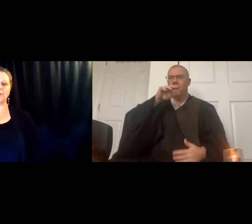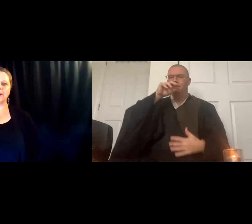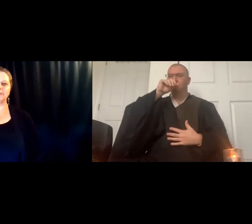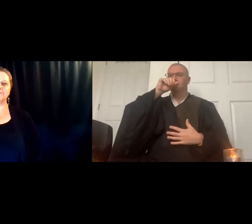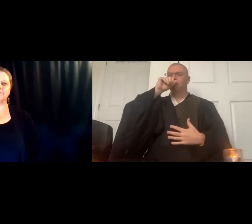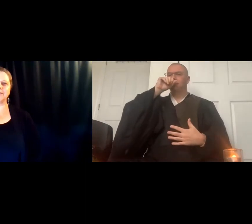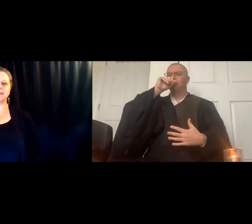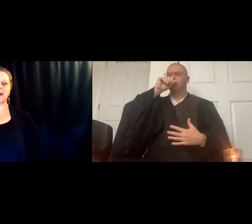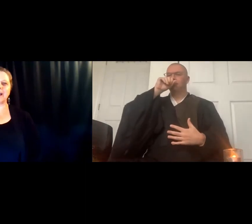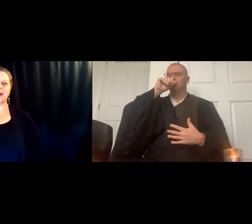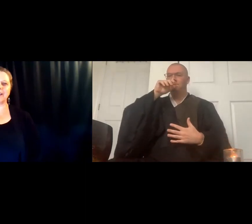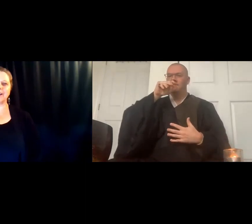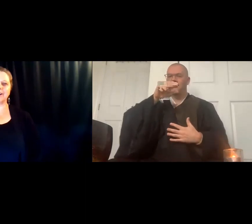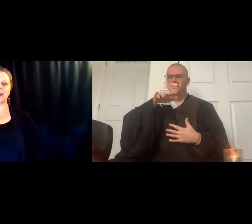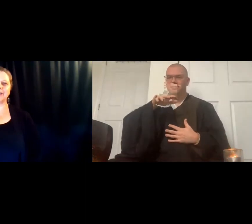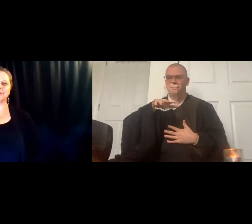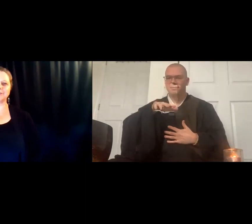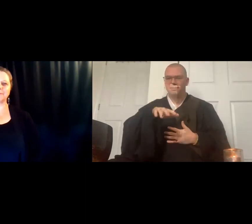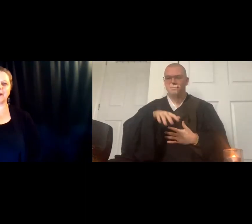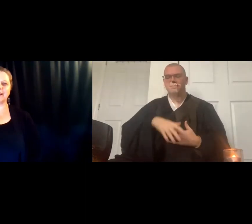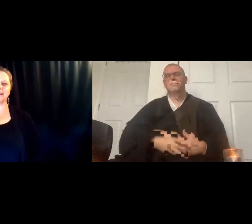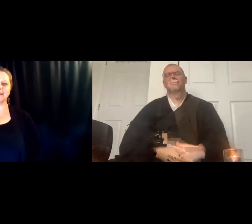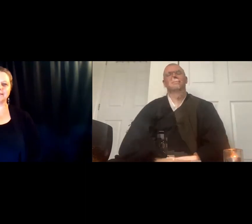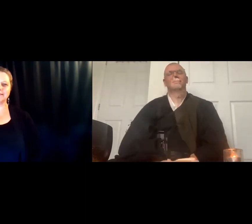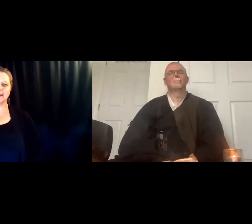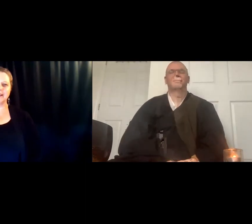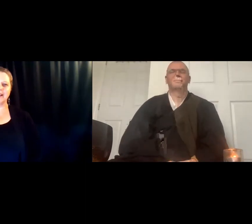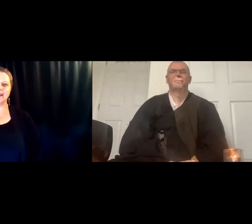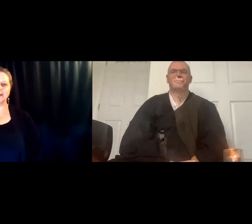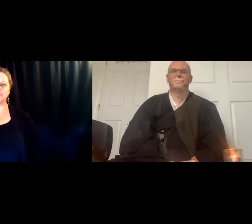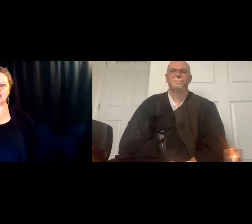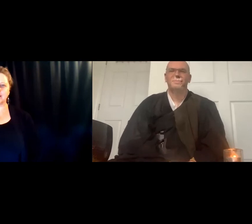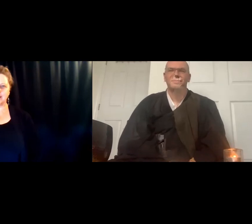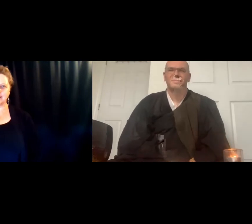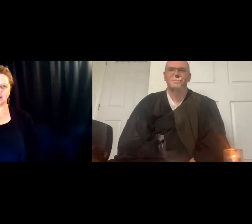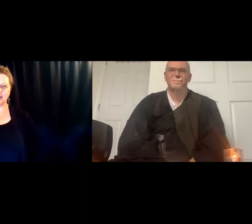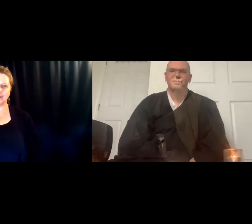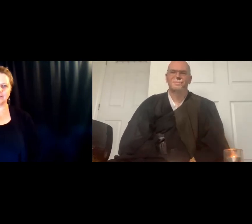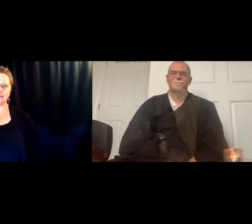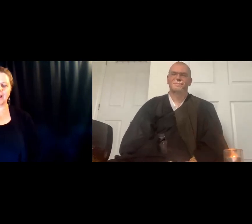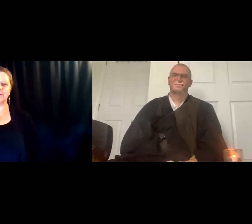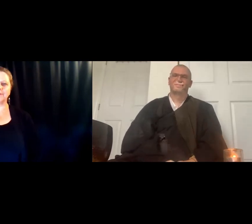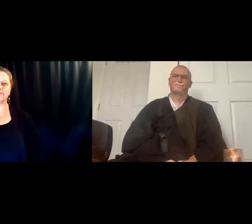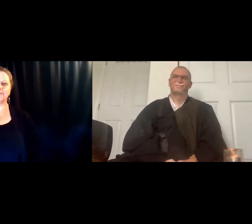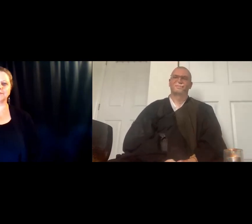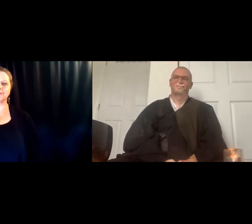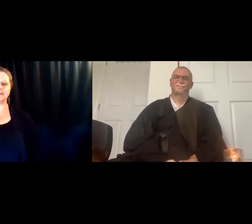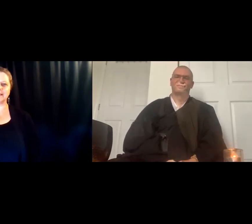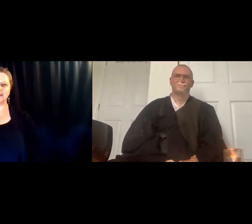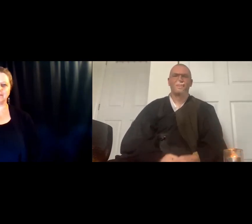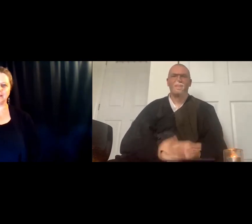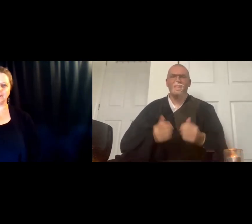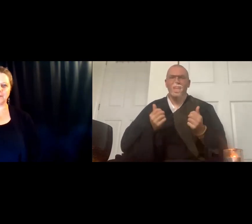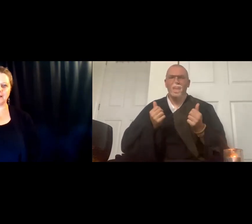I want you to feel how the air enters your body, and as you exhale the air, how it feels when